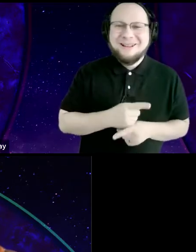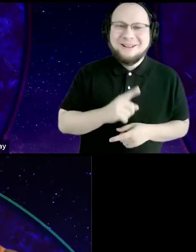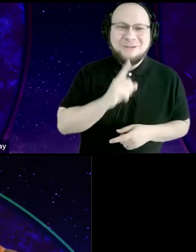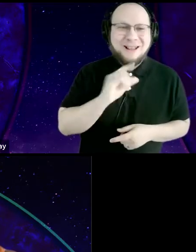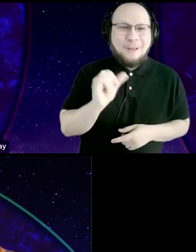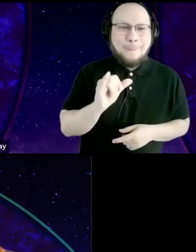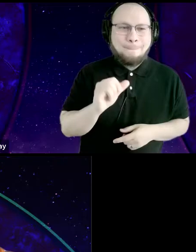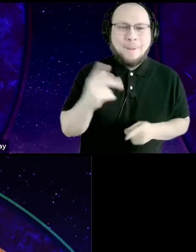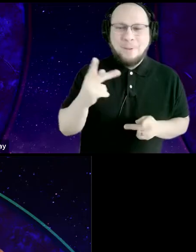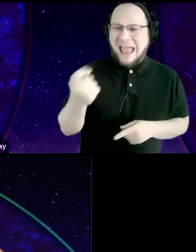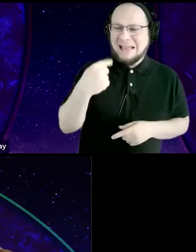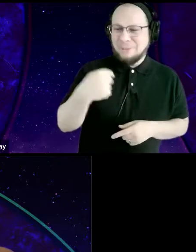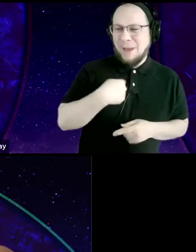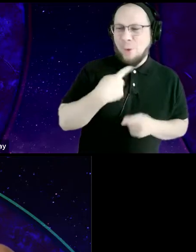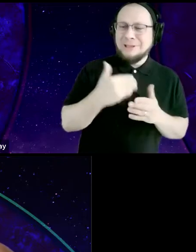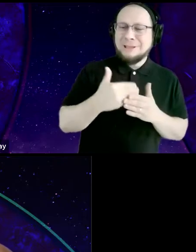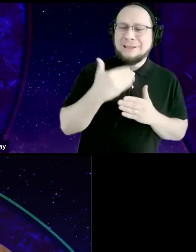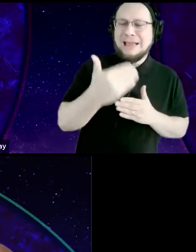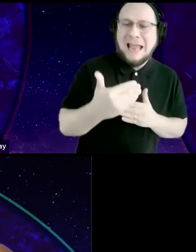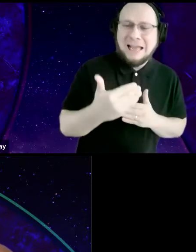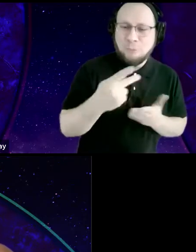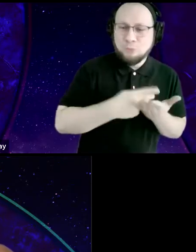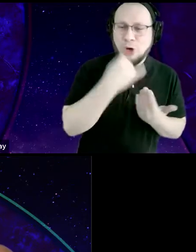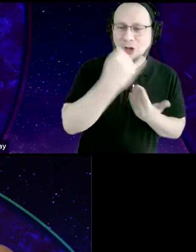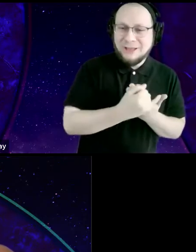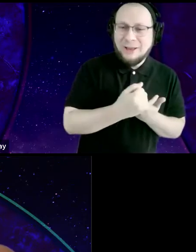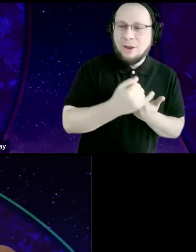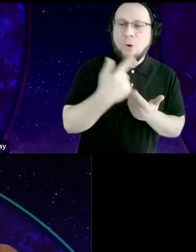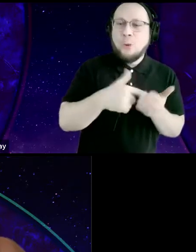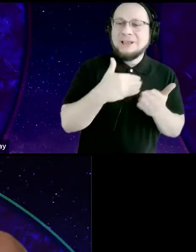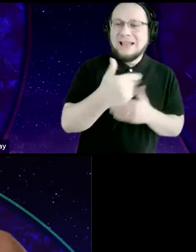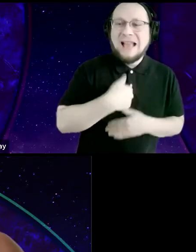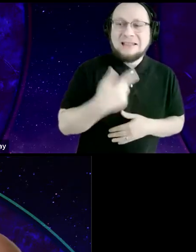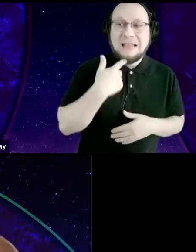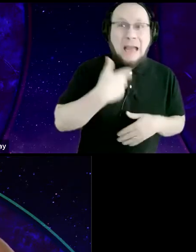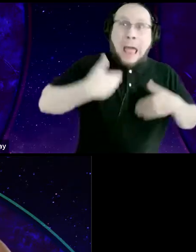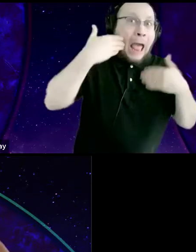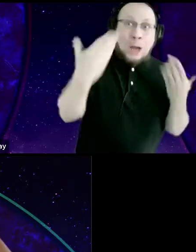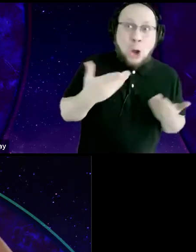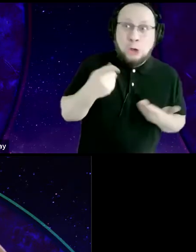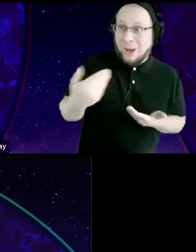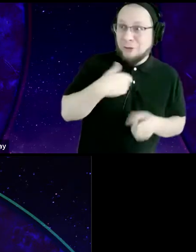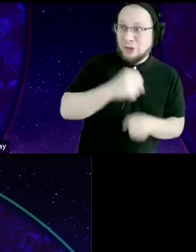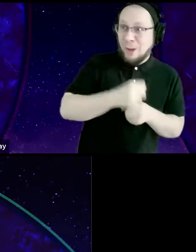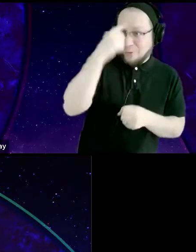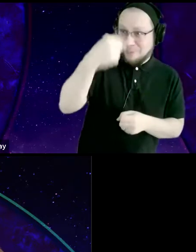what's up next for you? Like, what do you have like in the wings? I'm like, I don't know. Do you have something for me?